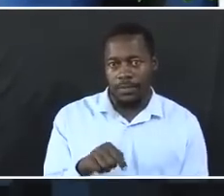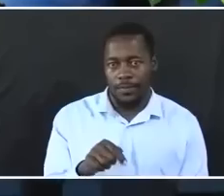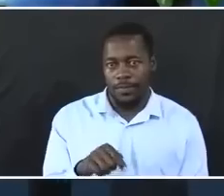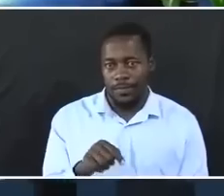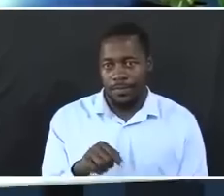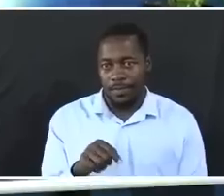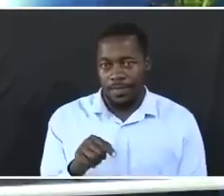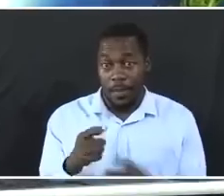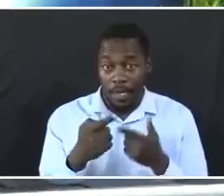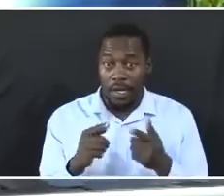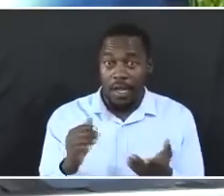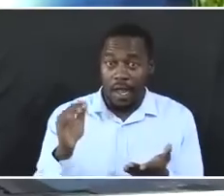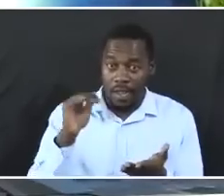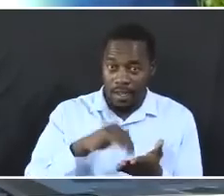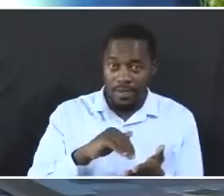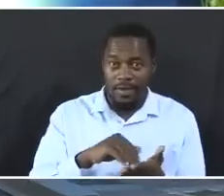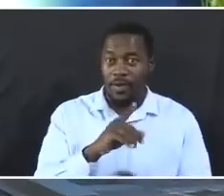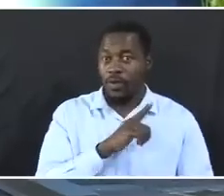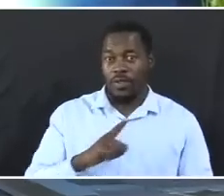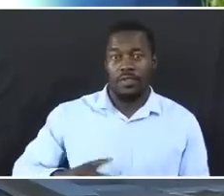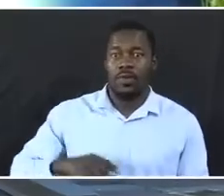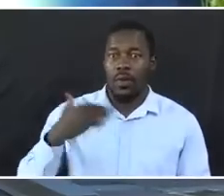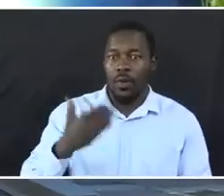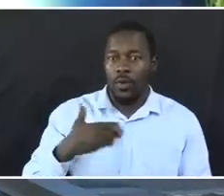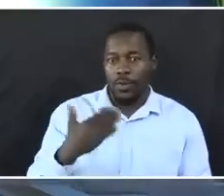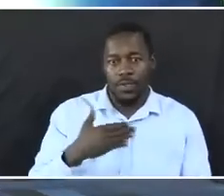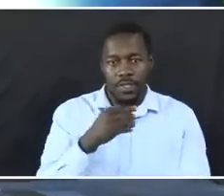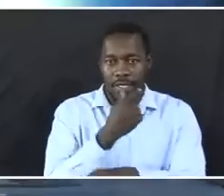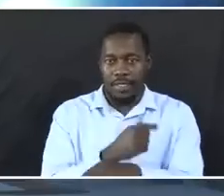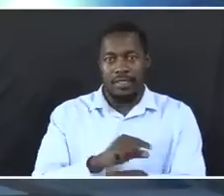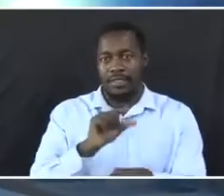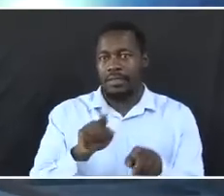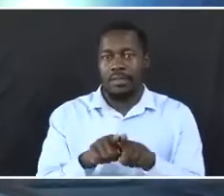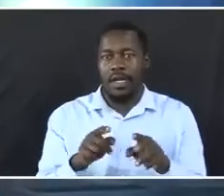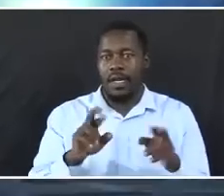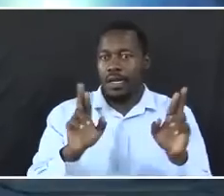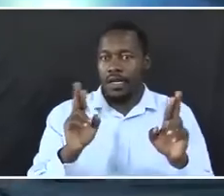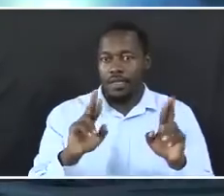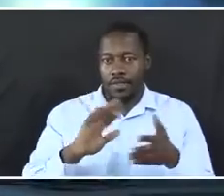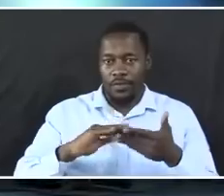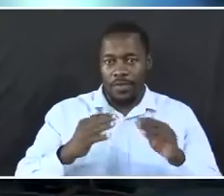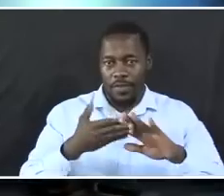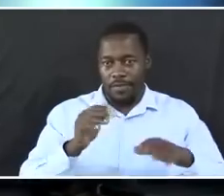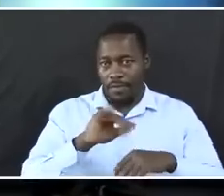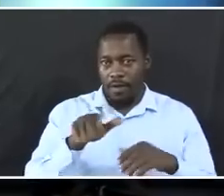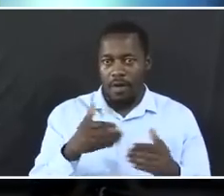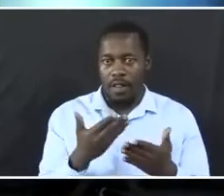But I'm repeating, the Lord is gracious and merciful.